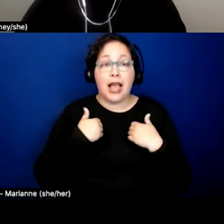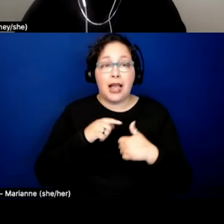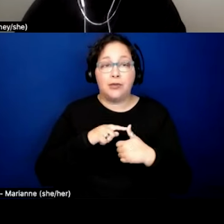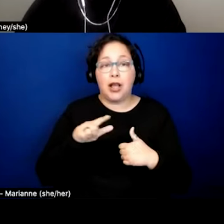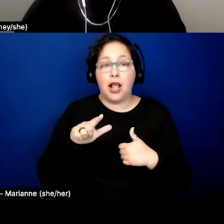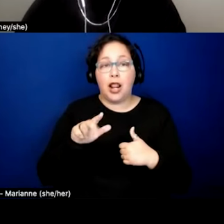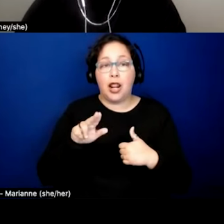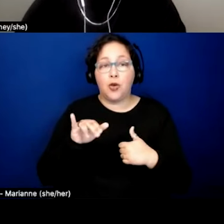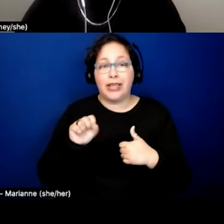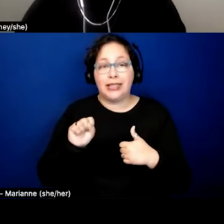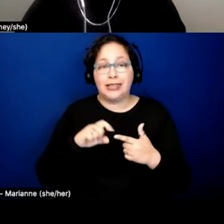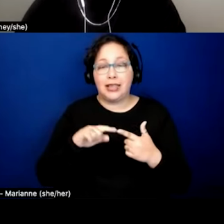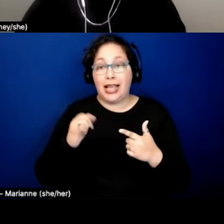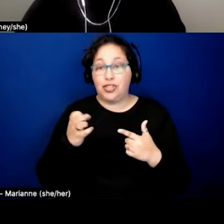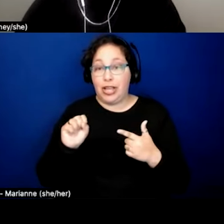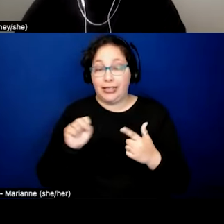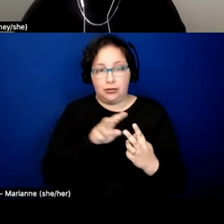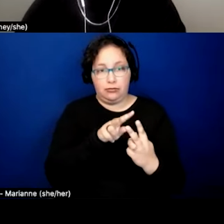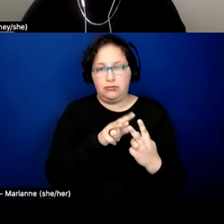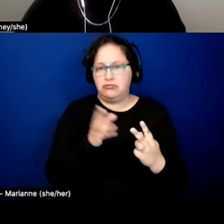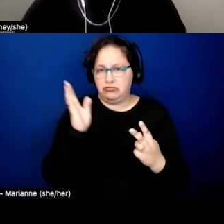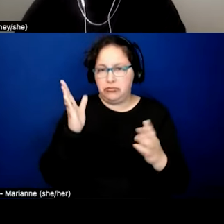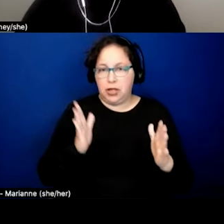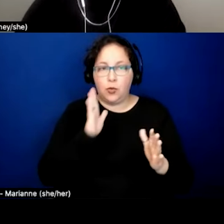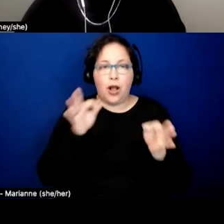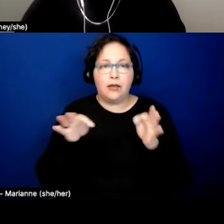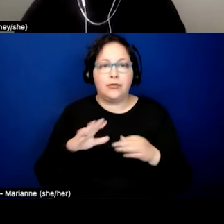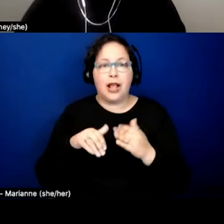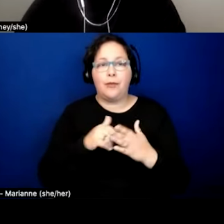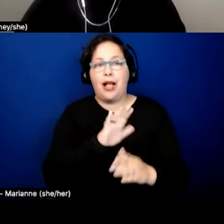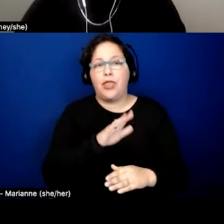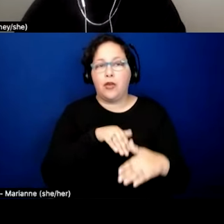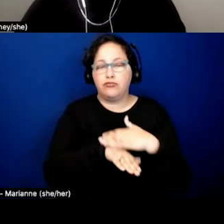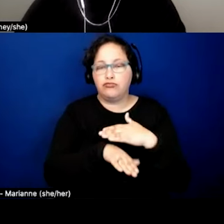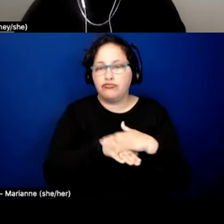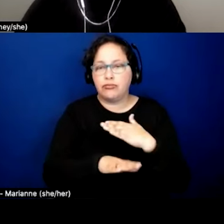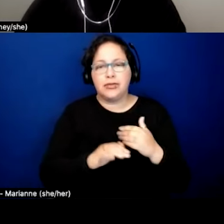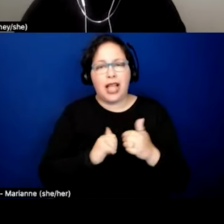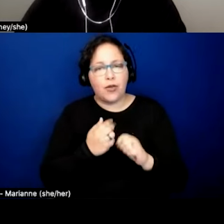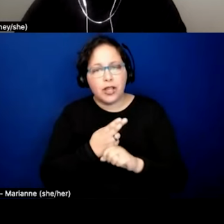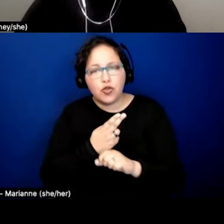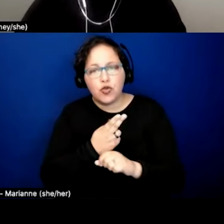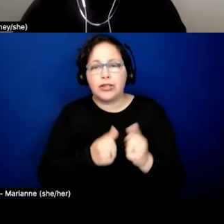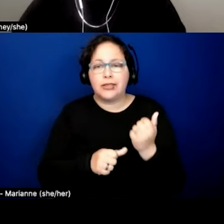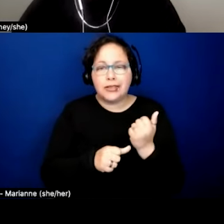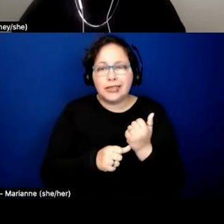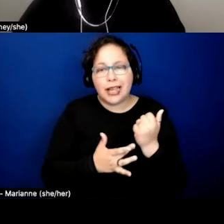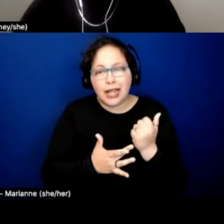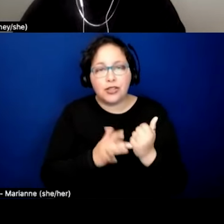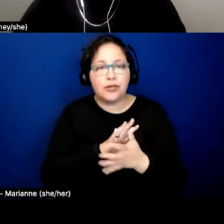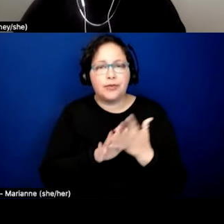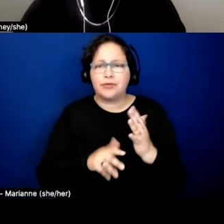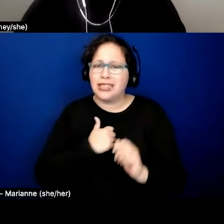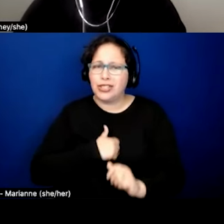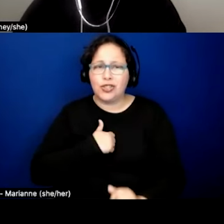will share their experience working on web accessibility for p5.js and assistive technology. We're really sorry that